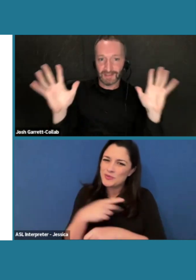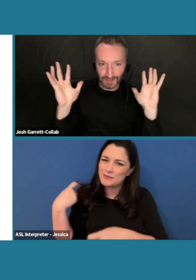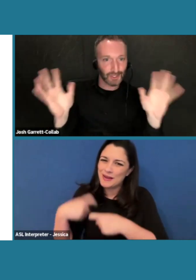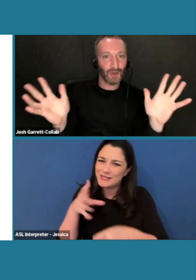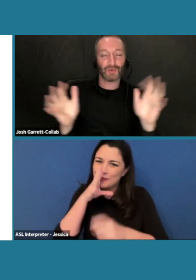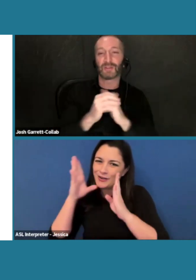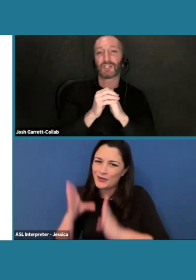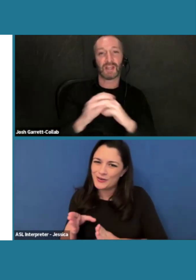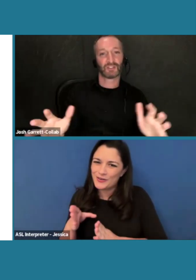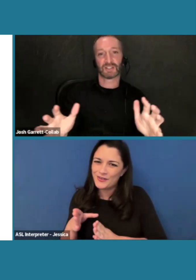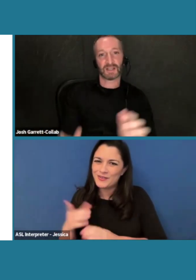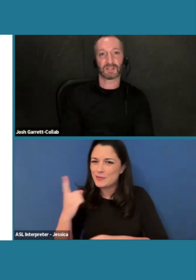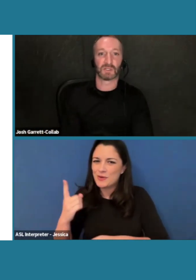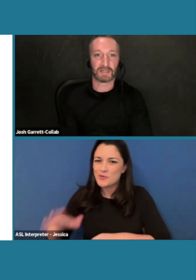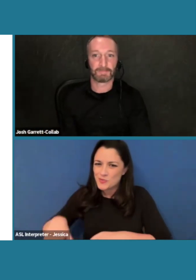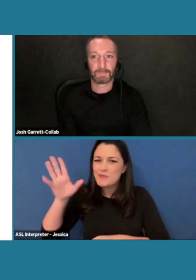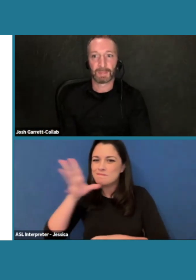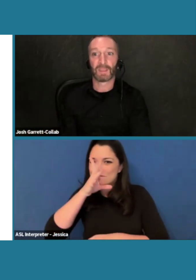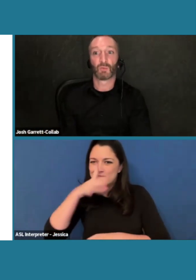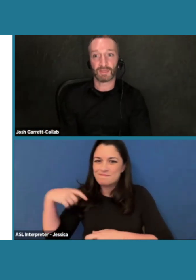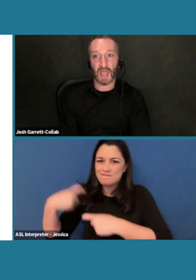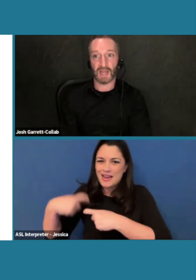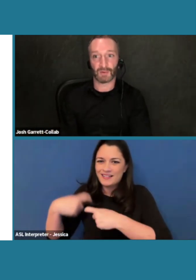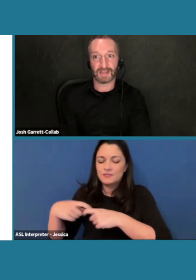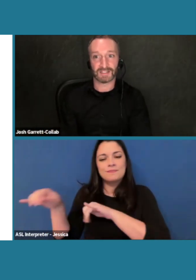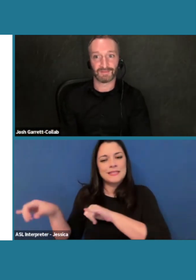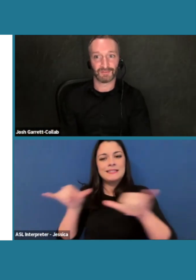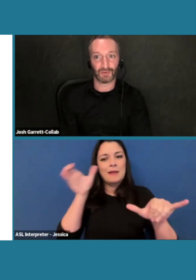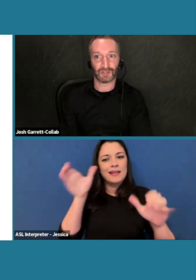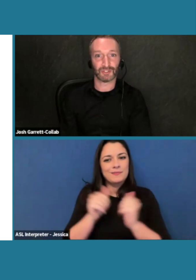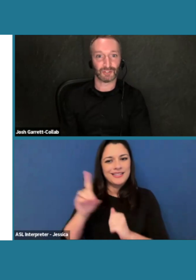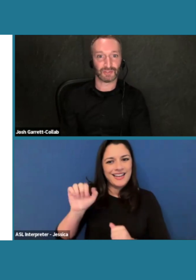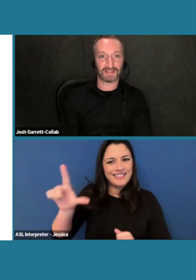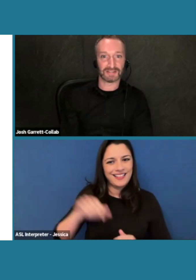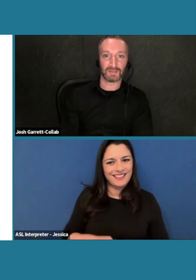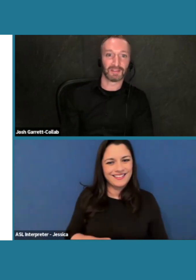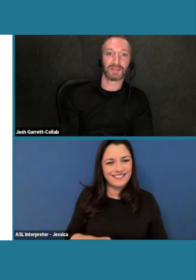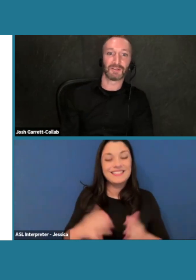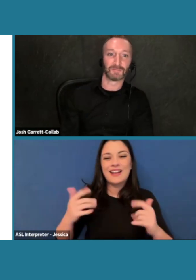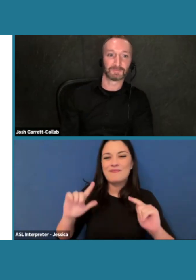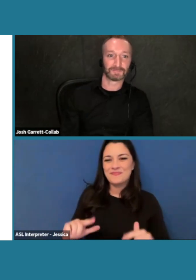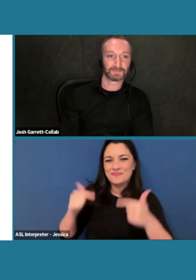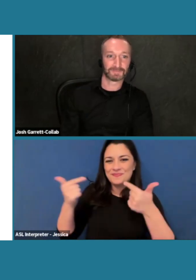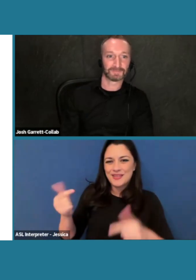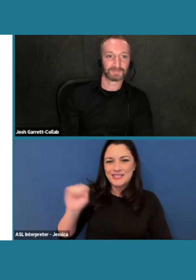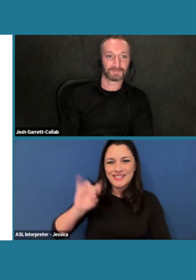change the show, they'll change accessibility. With that, I would like to give the floor to Susan Elizabeth. Thank